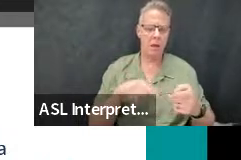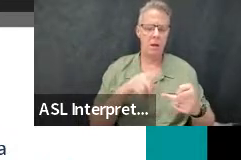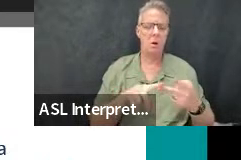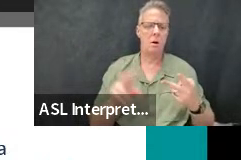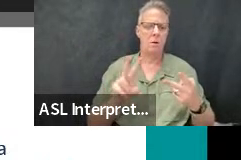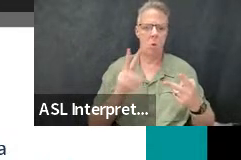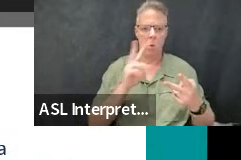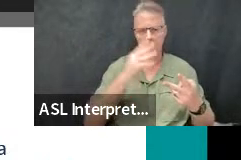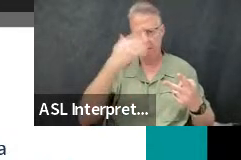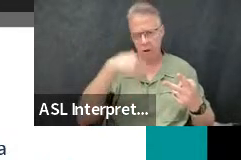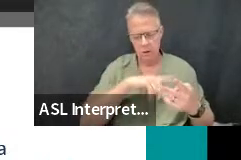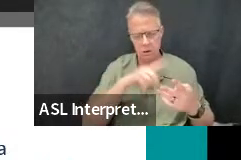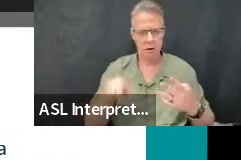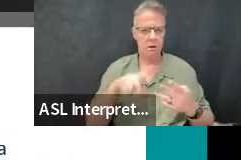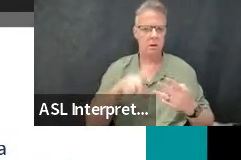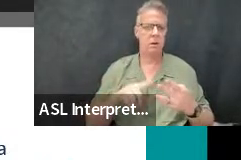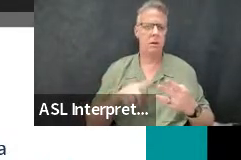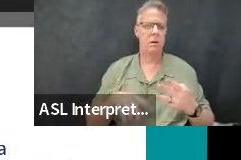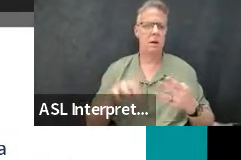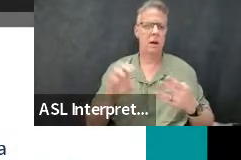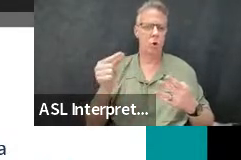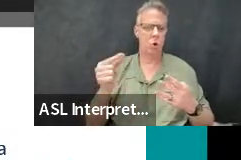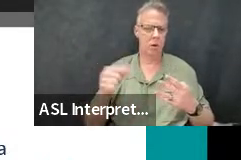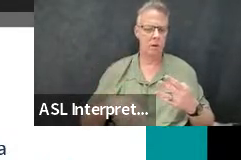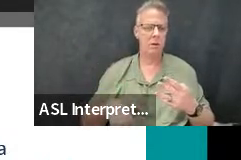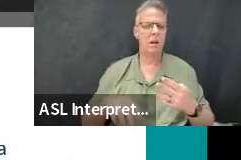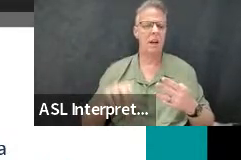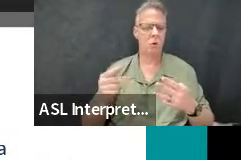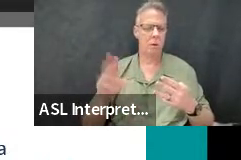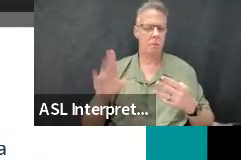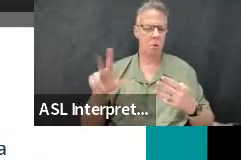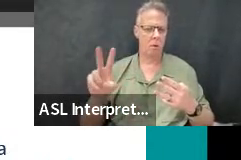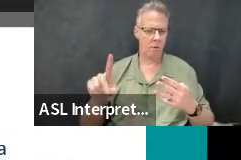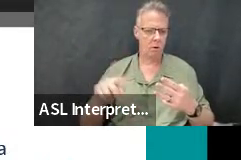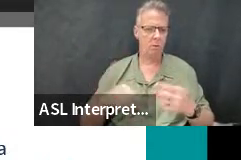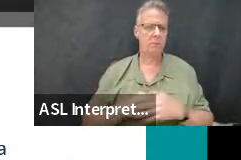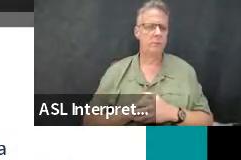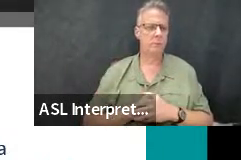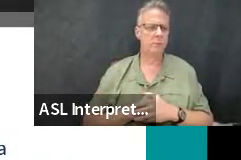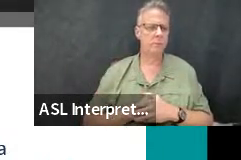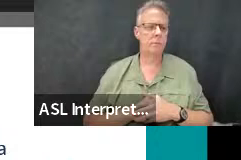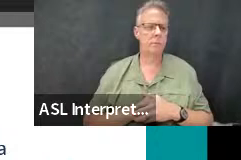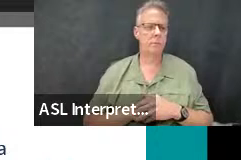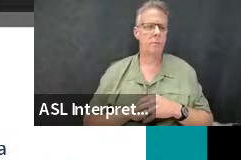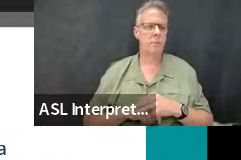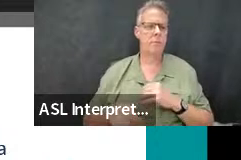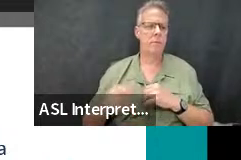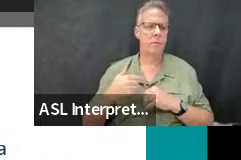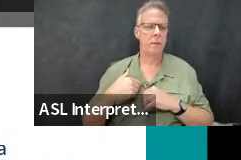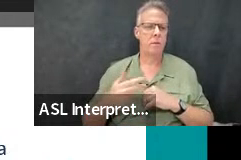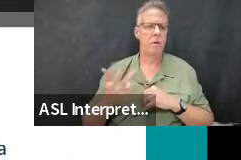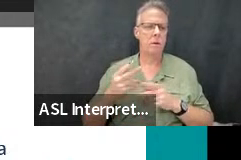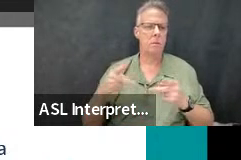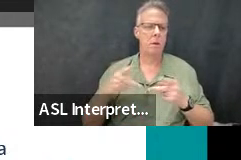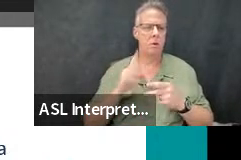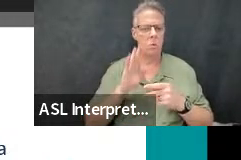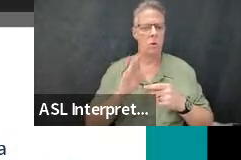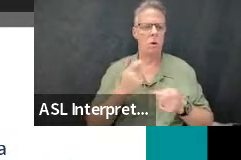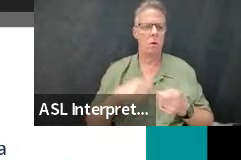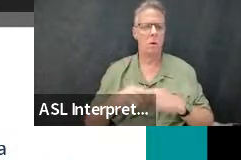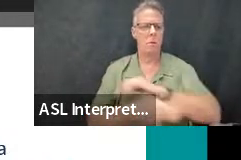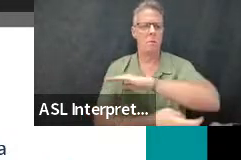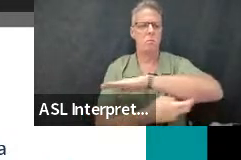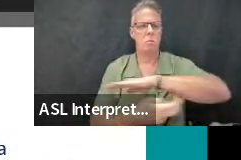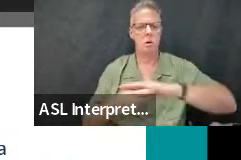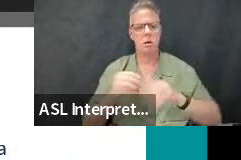Vancouver waterfront, and one at Evergreen Station, Evergreen Boulevard. And of course, it includes replacing the bridges over the Columbia